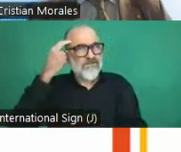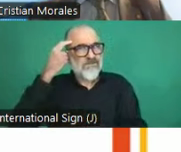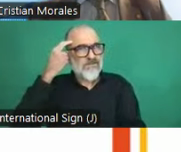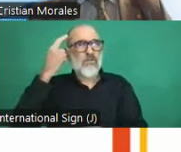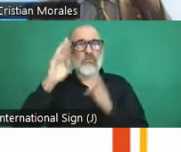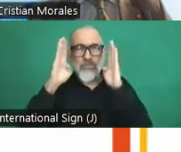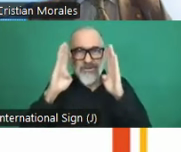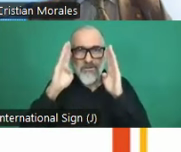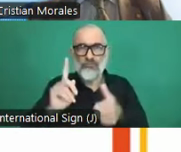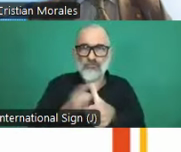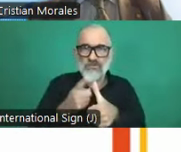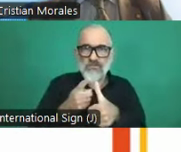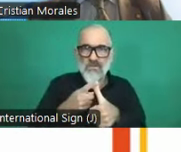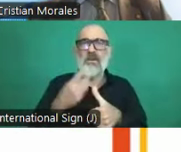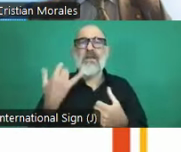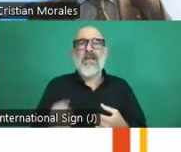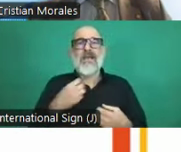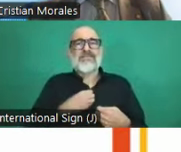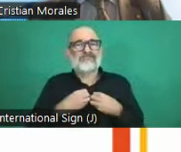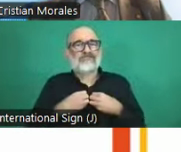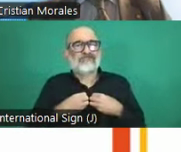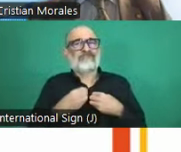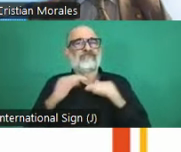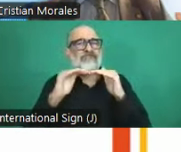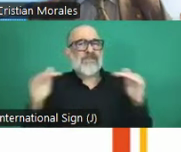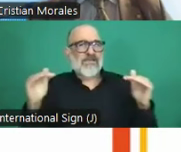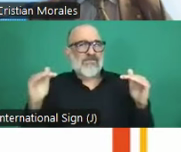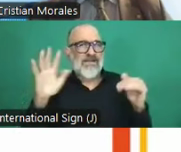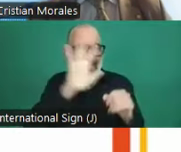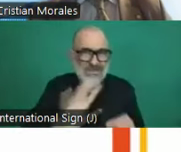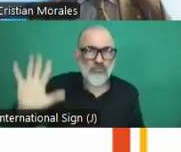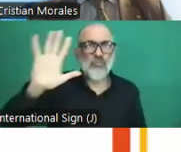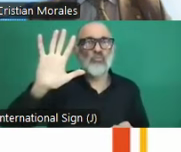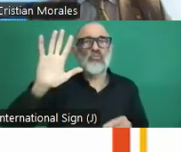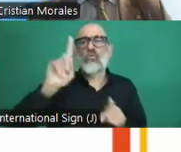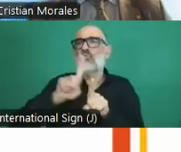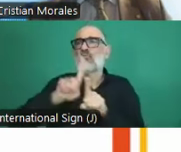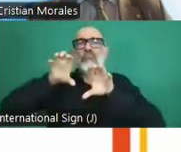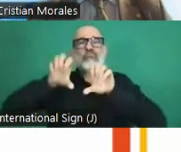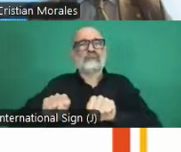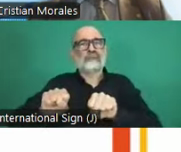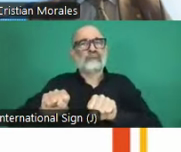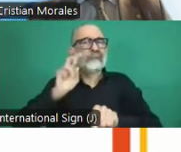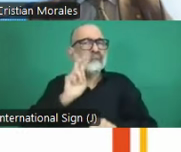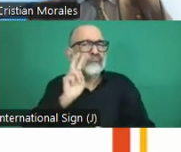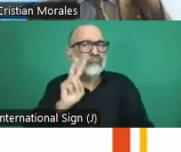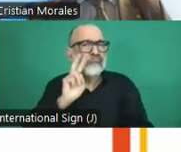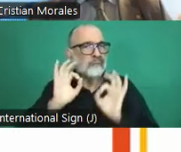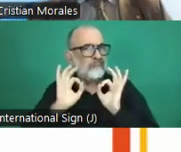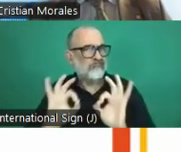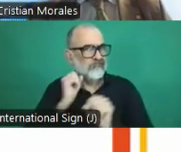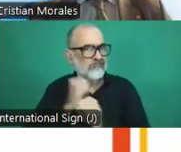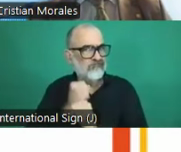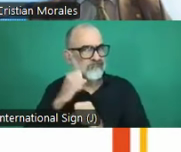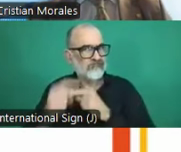sense intervenciones que on sean this end with efectivas. interventions that are Bueno, quite effective. ese, Well, estos son That, in a way, las principales are